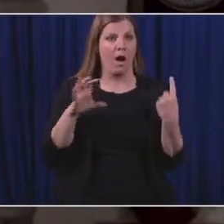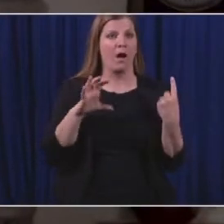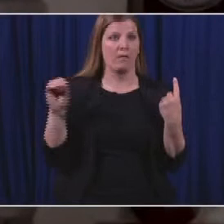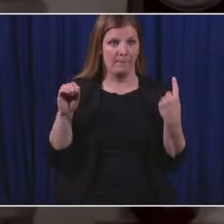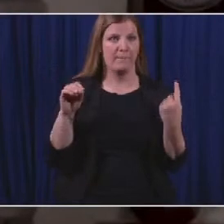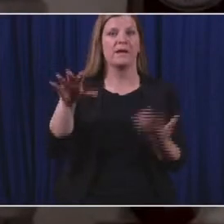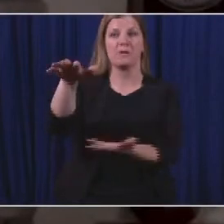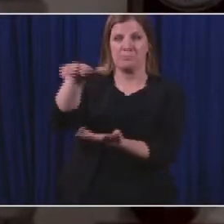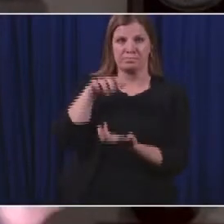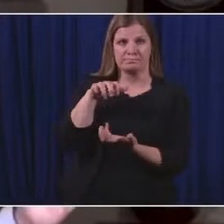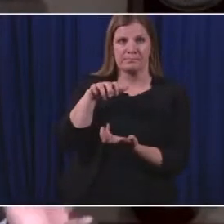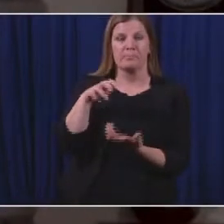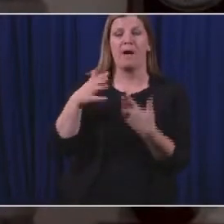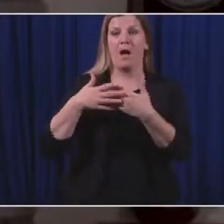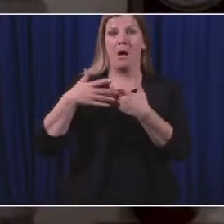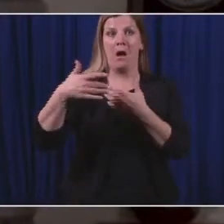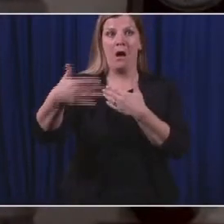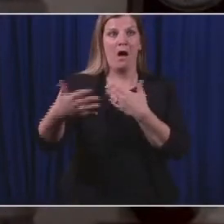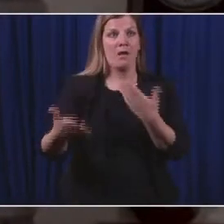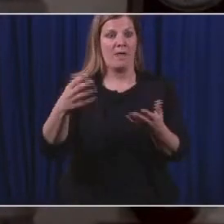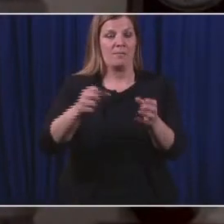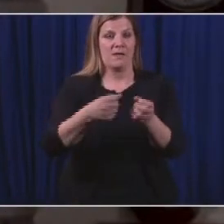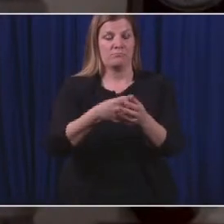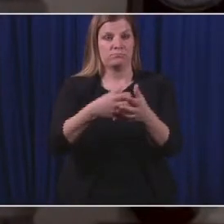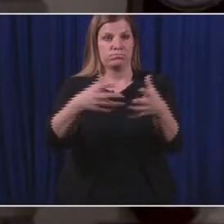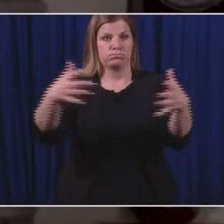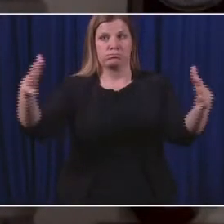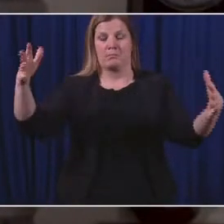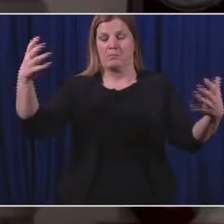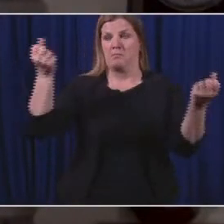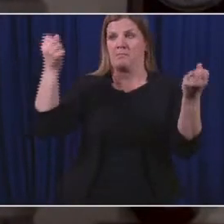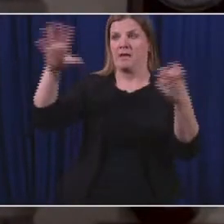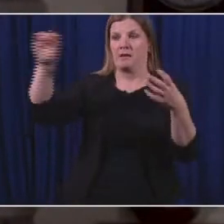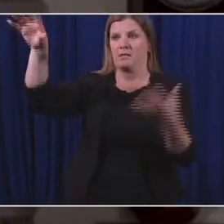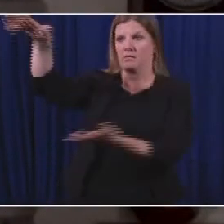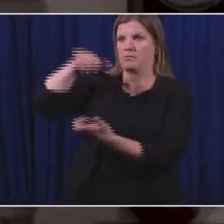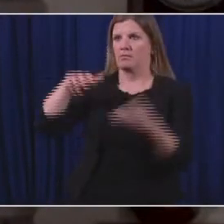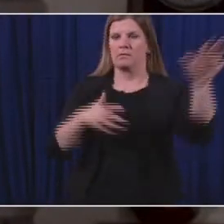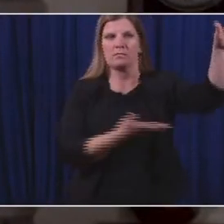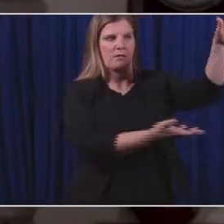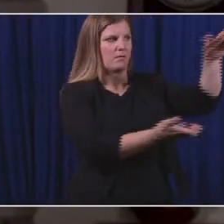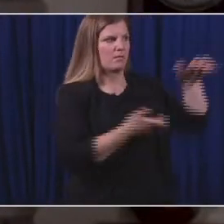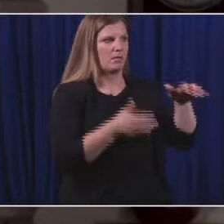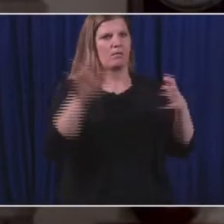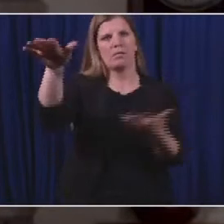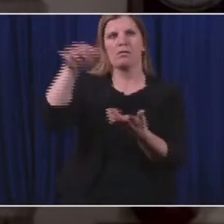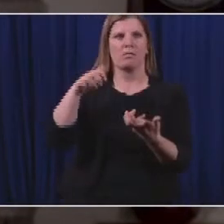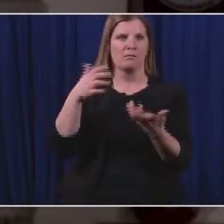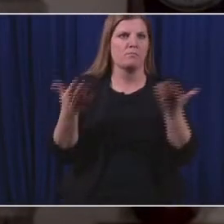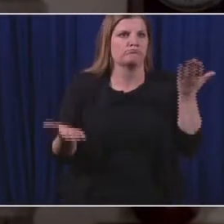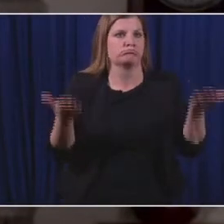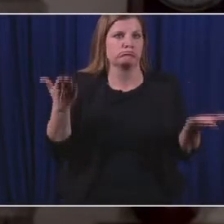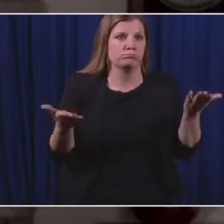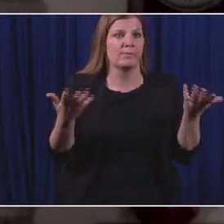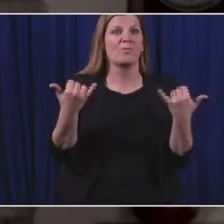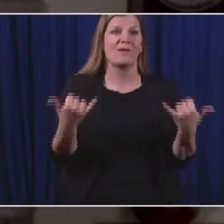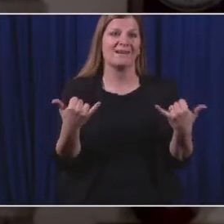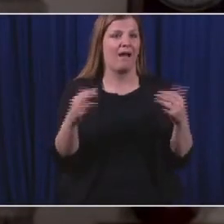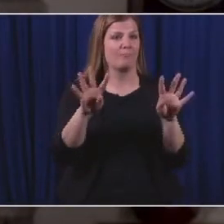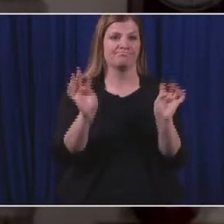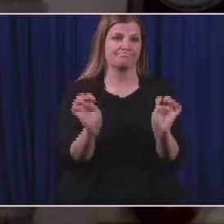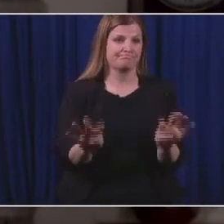that this will expand. What we have been told is that the first month we will get approximately